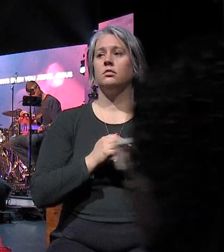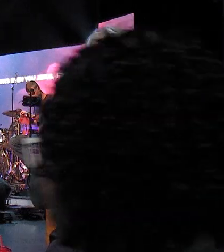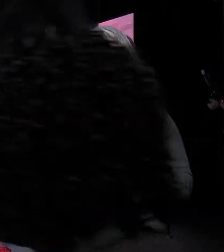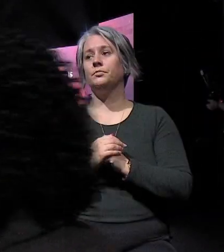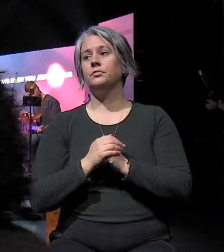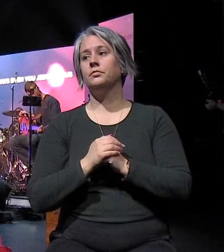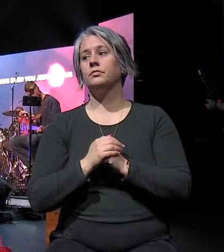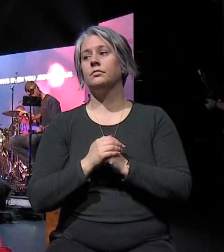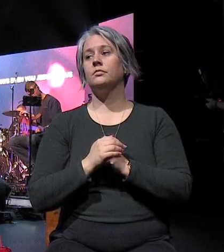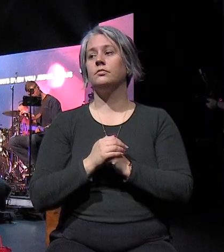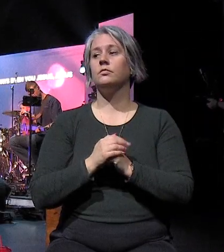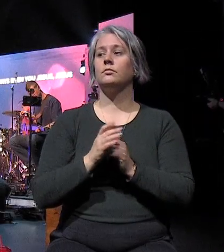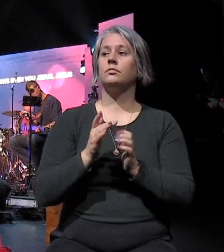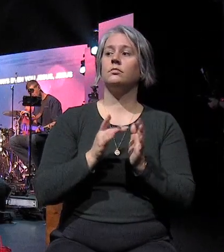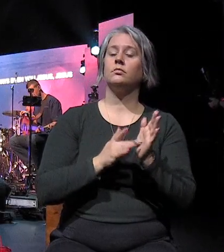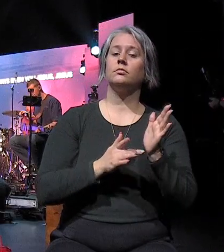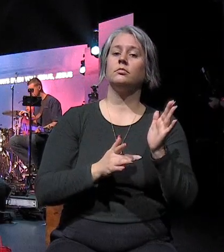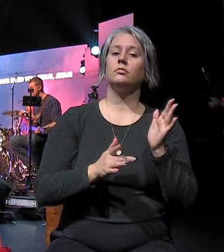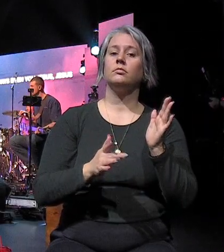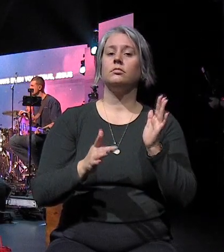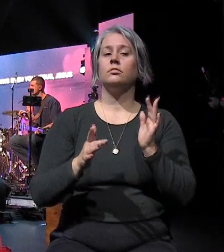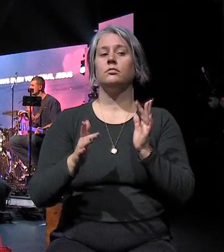Jesus,